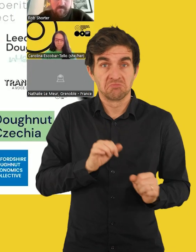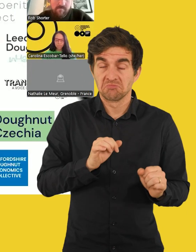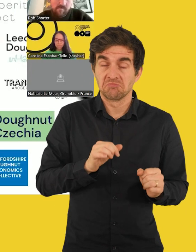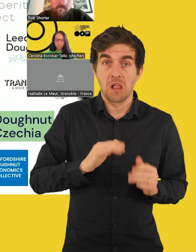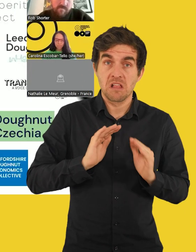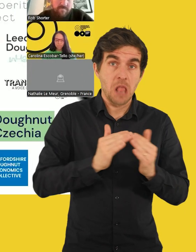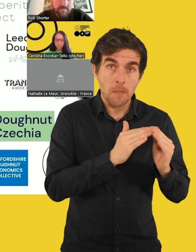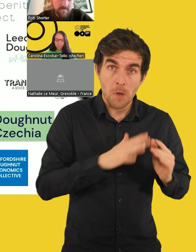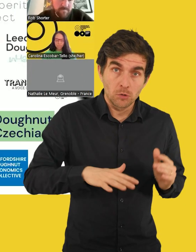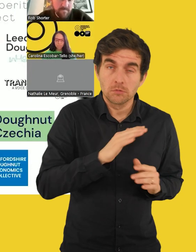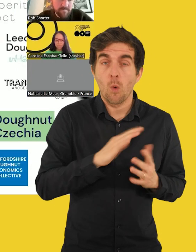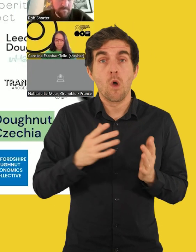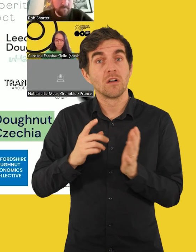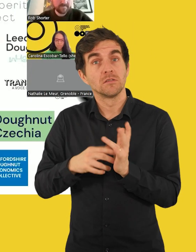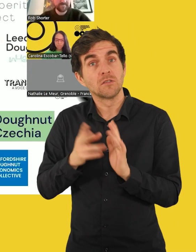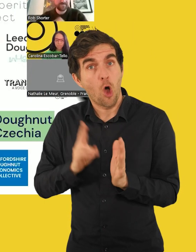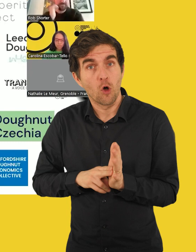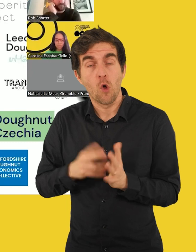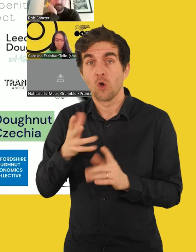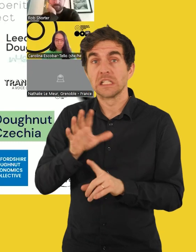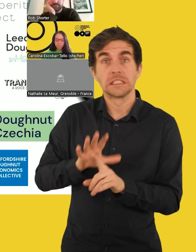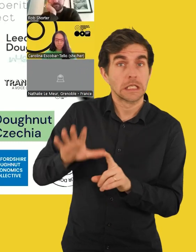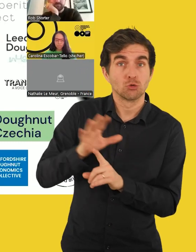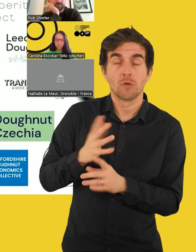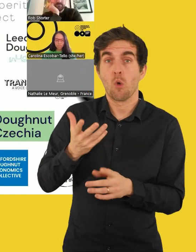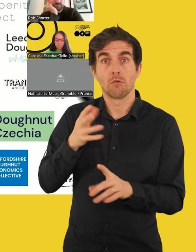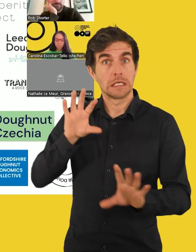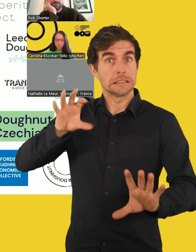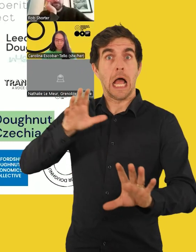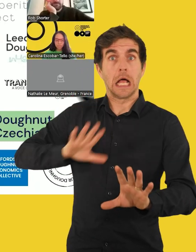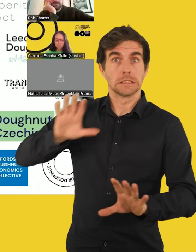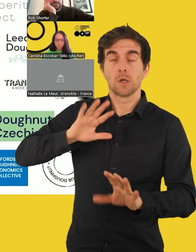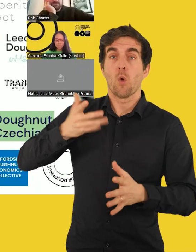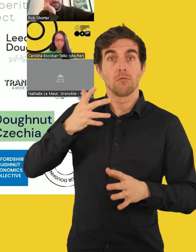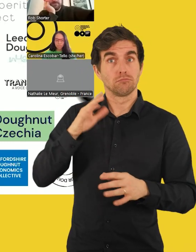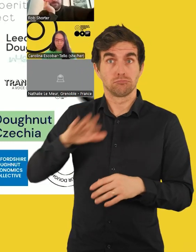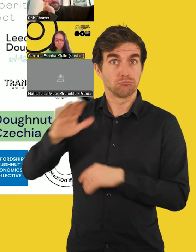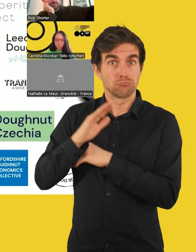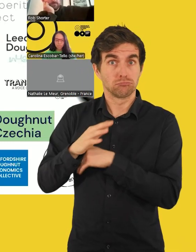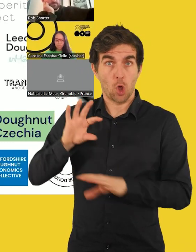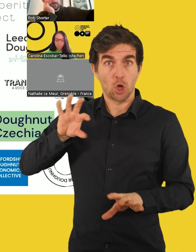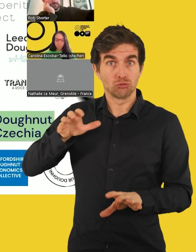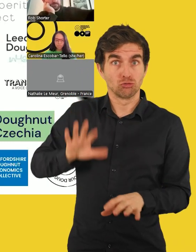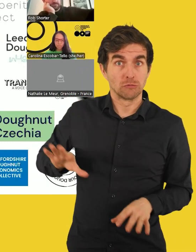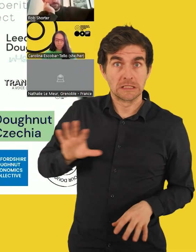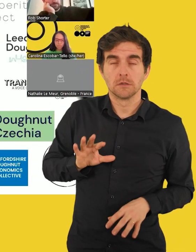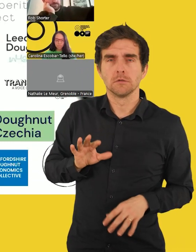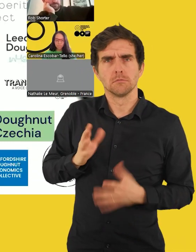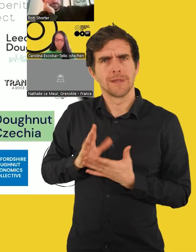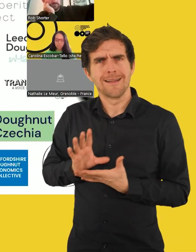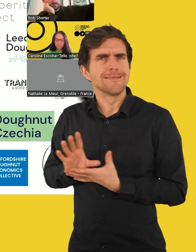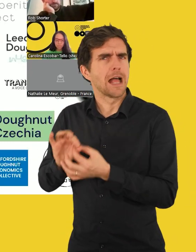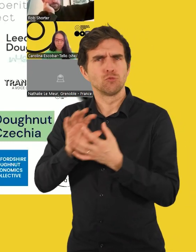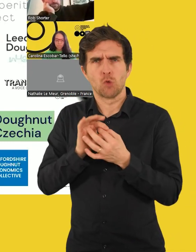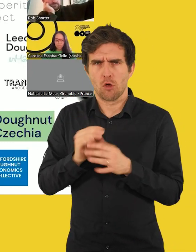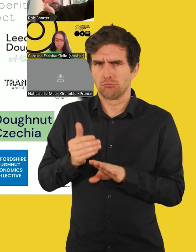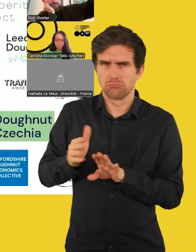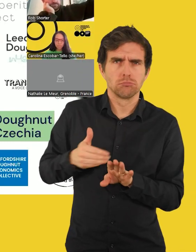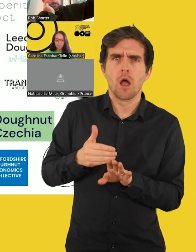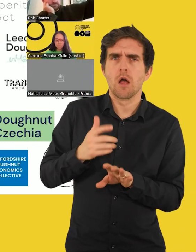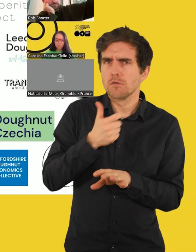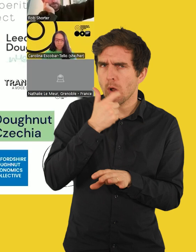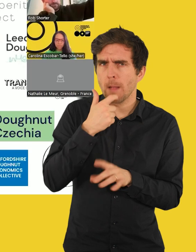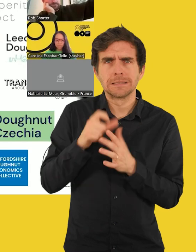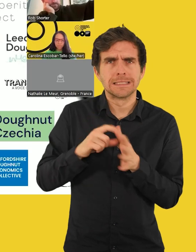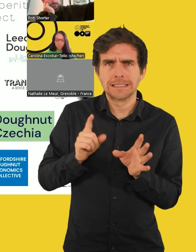sprung up, whether at the scale of a neighborhood or a town or a district or a state or a nation. These networks are